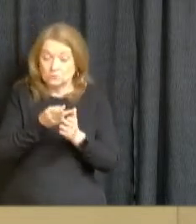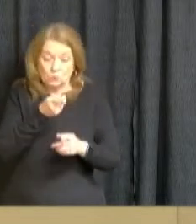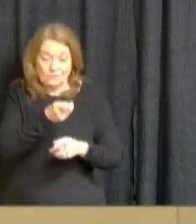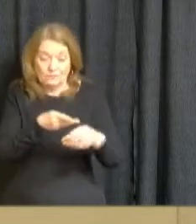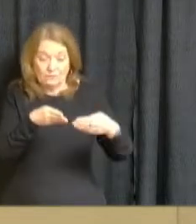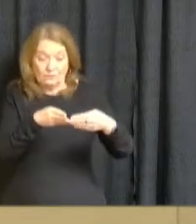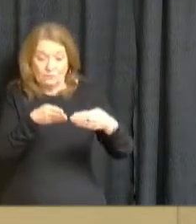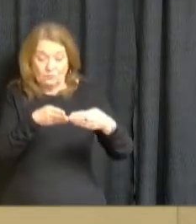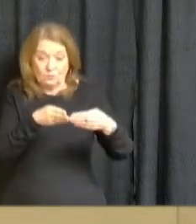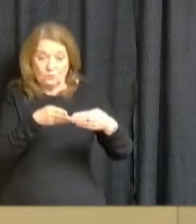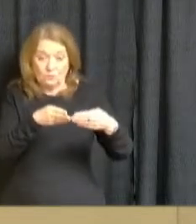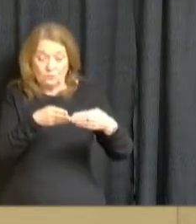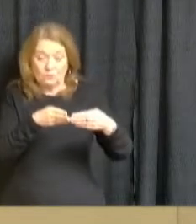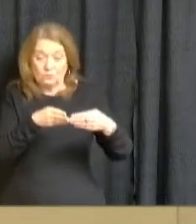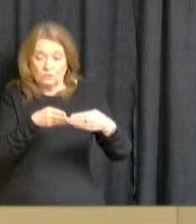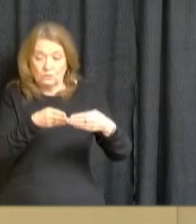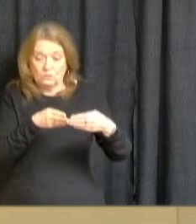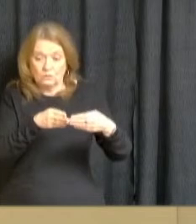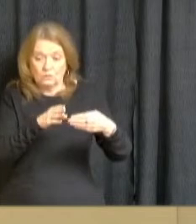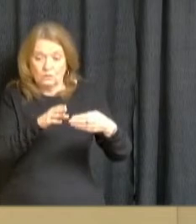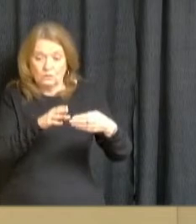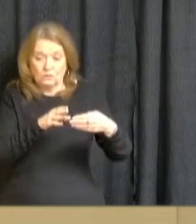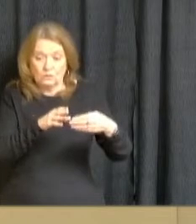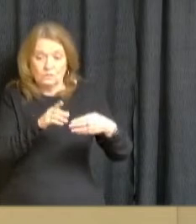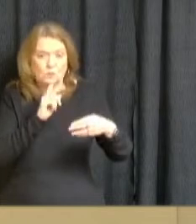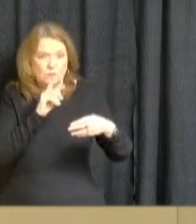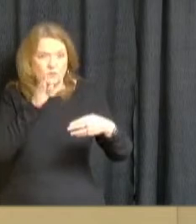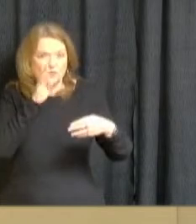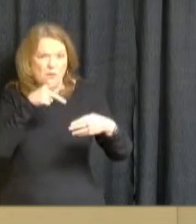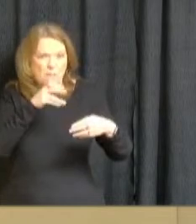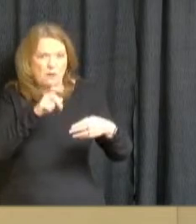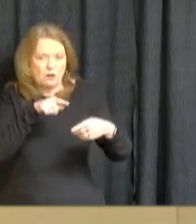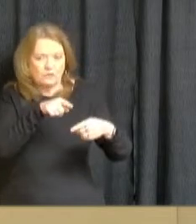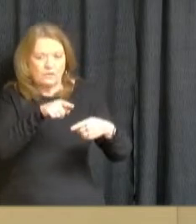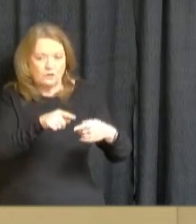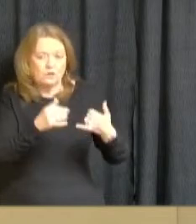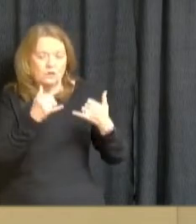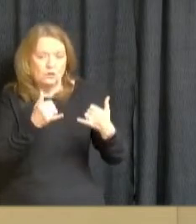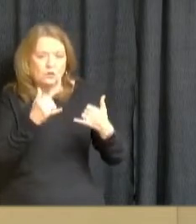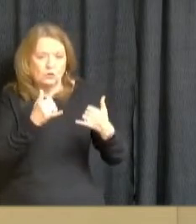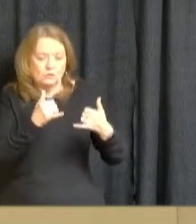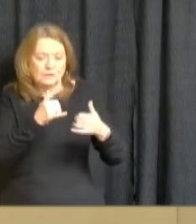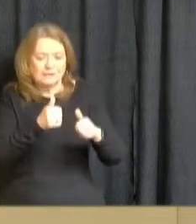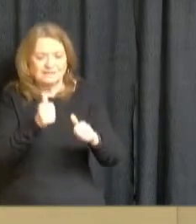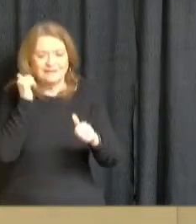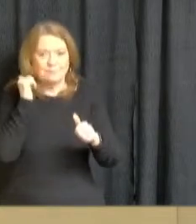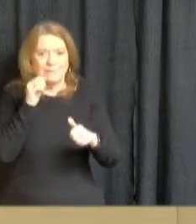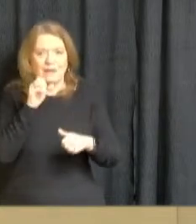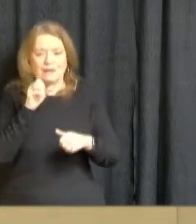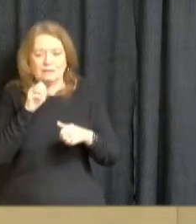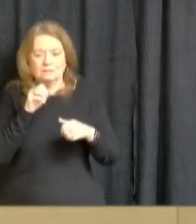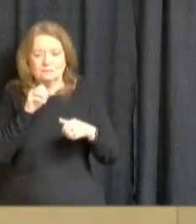the corner of Knotgrass and Birch Road, that's where that Cindy Brown Park is. Currently, it's in the back of the subdivision.